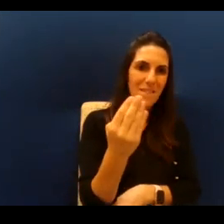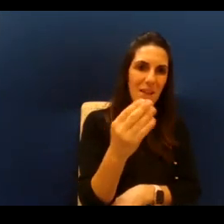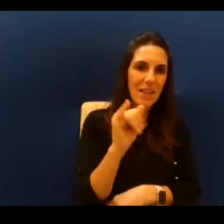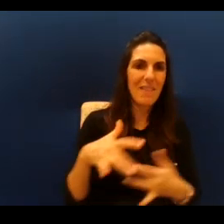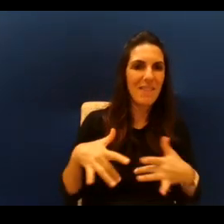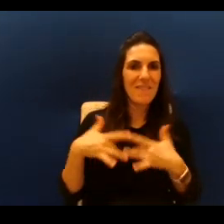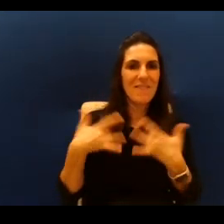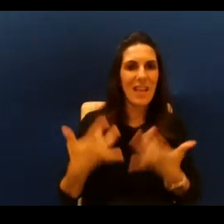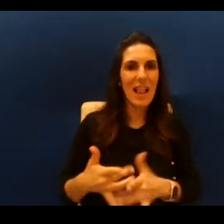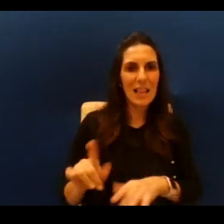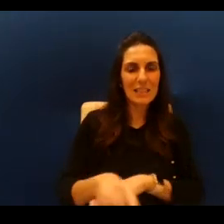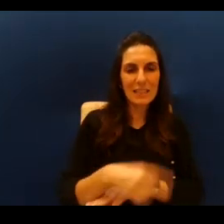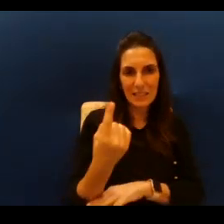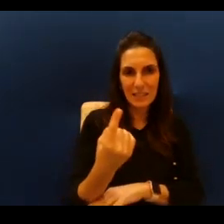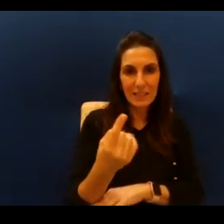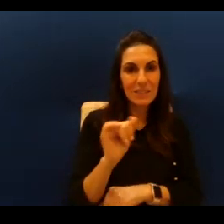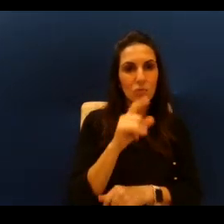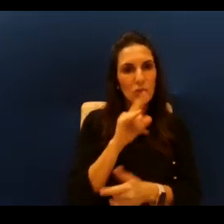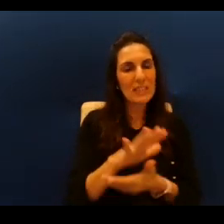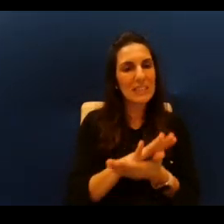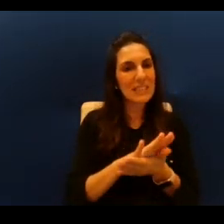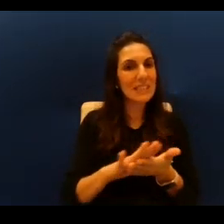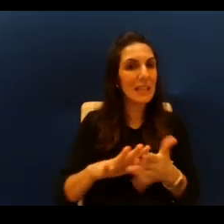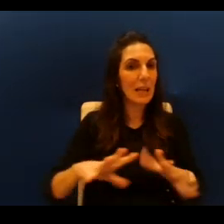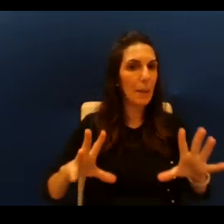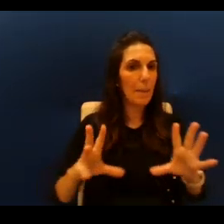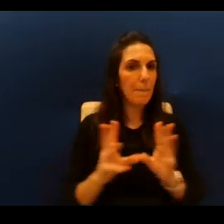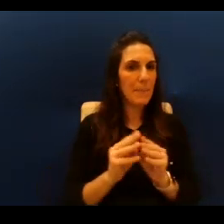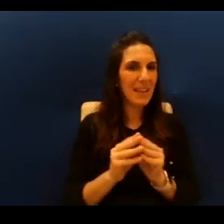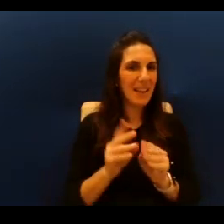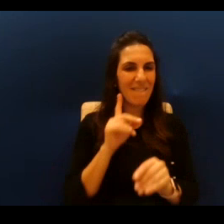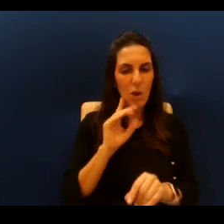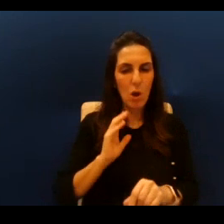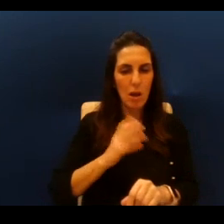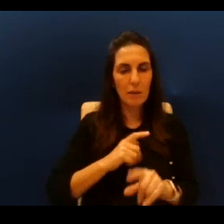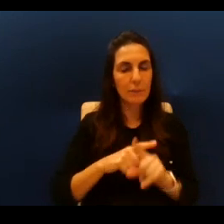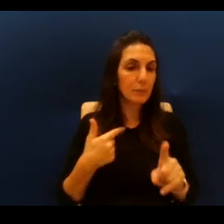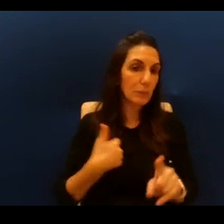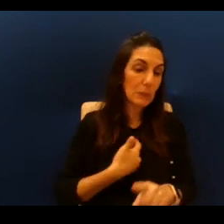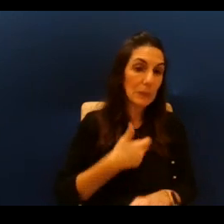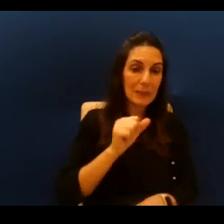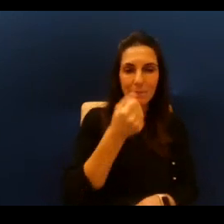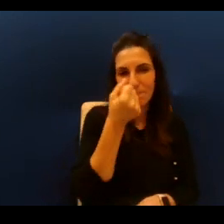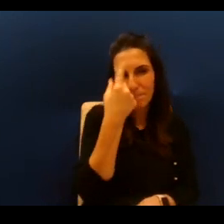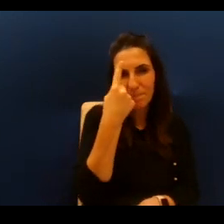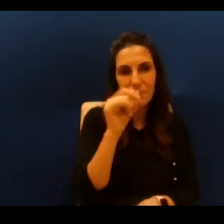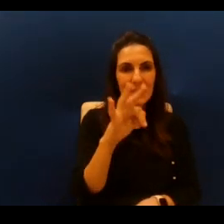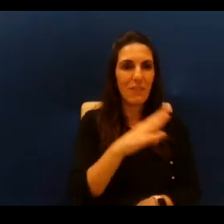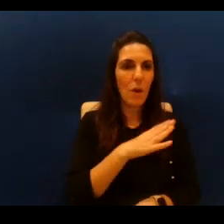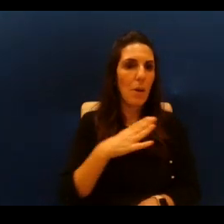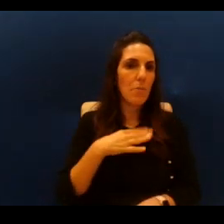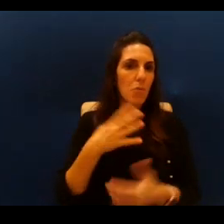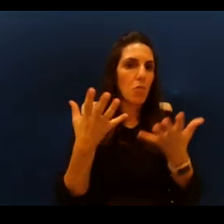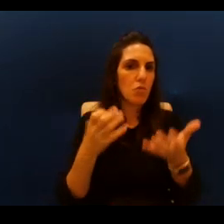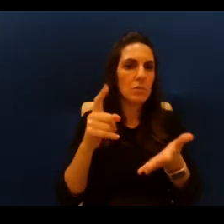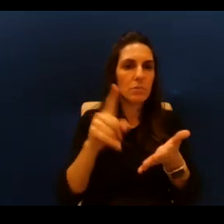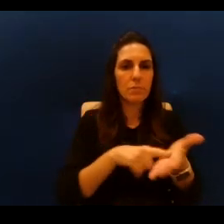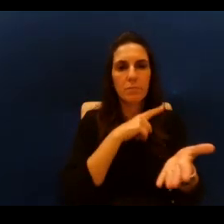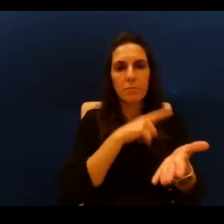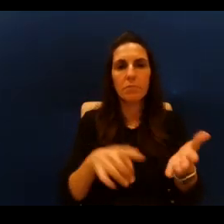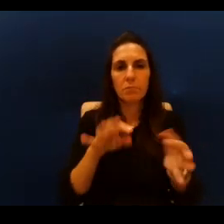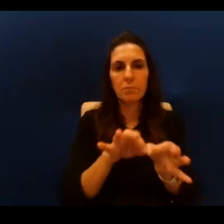Day. It'll be a very nice meeting for us, but we can understand if the board chooses to have